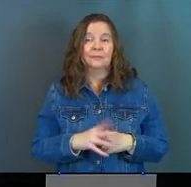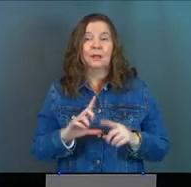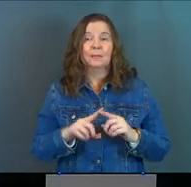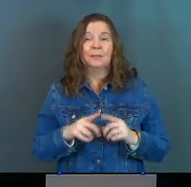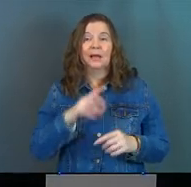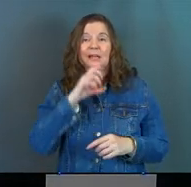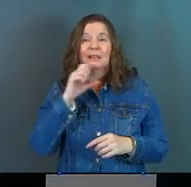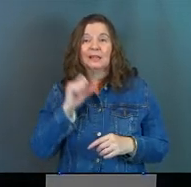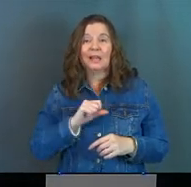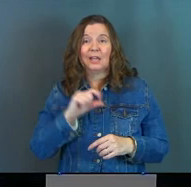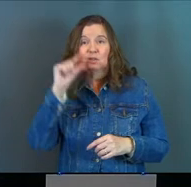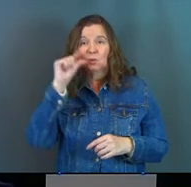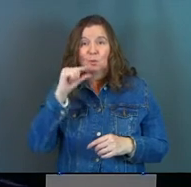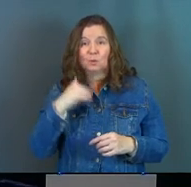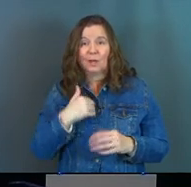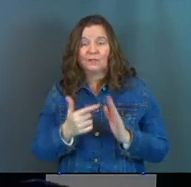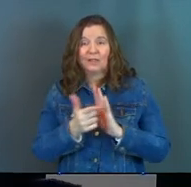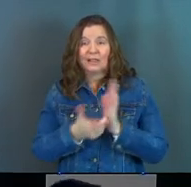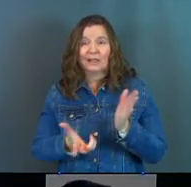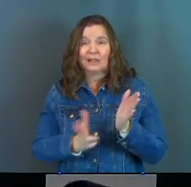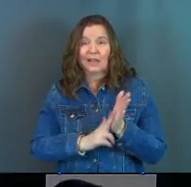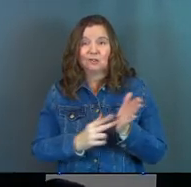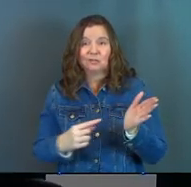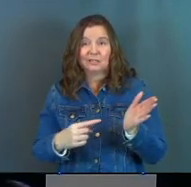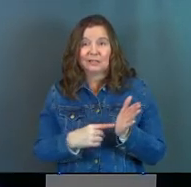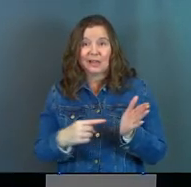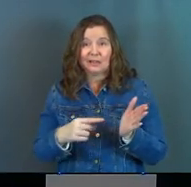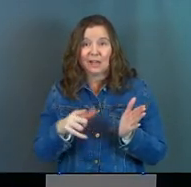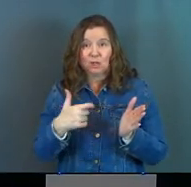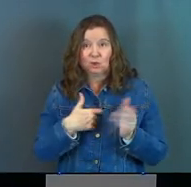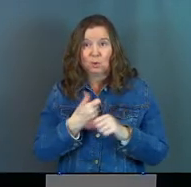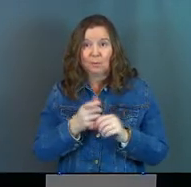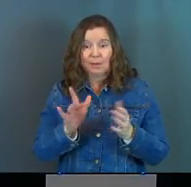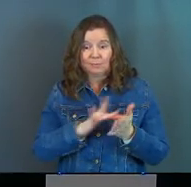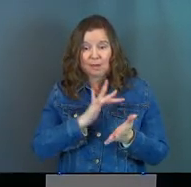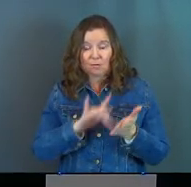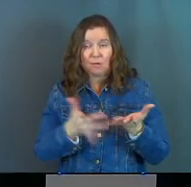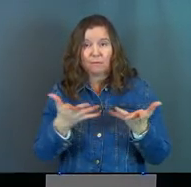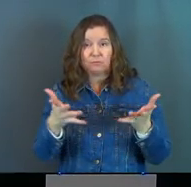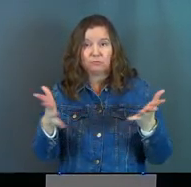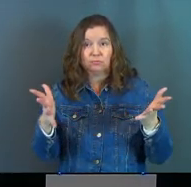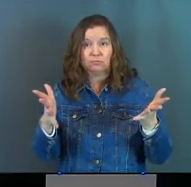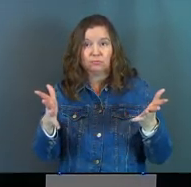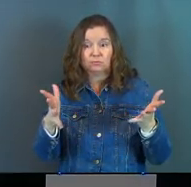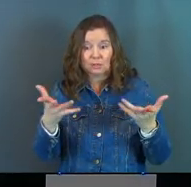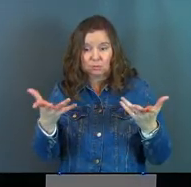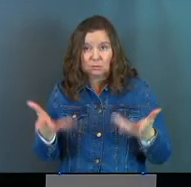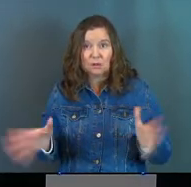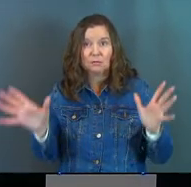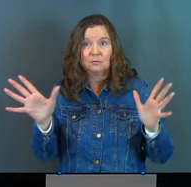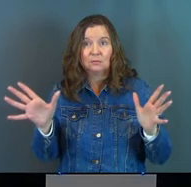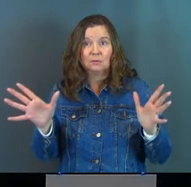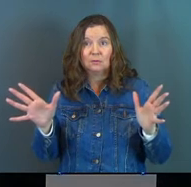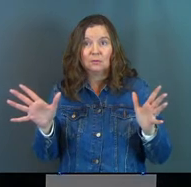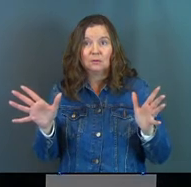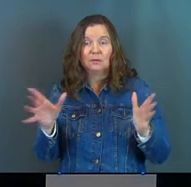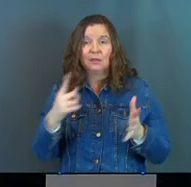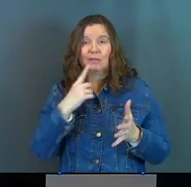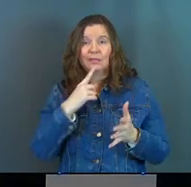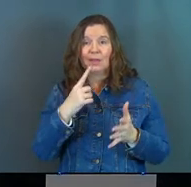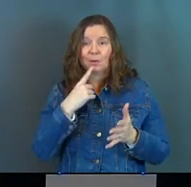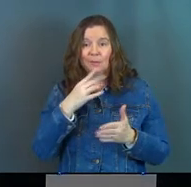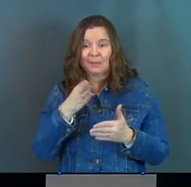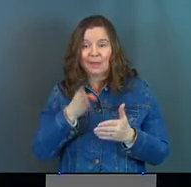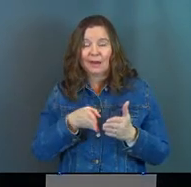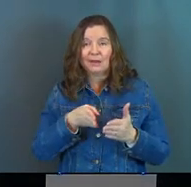But in the ancient Greek, when you had a legal contract and a debt, and you had made all the payments on that debt and it was done, they would